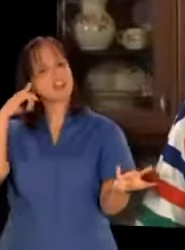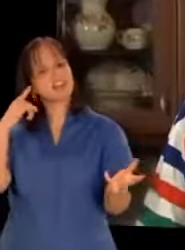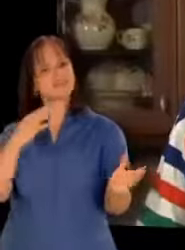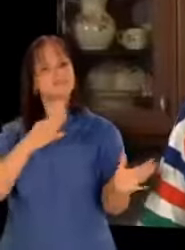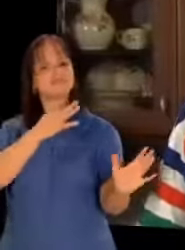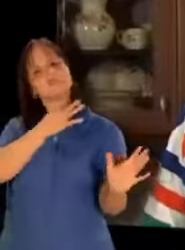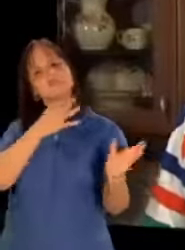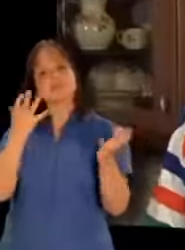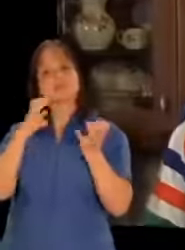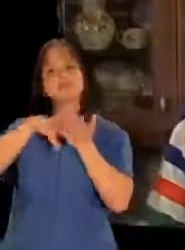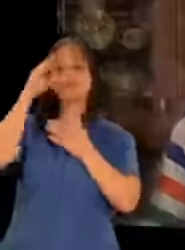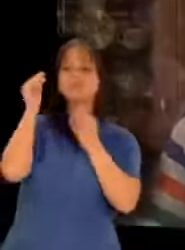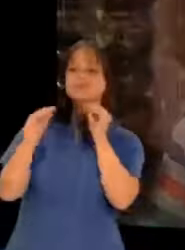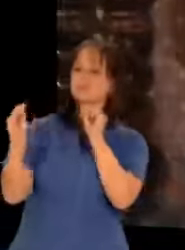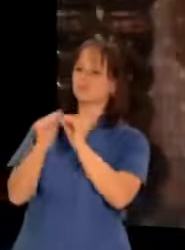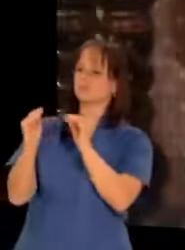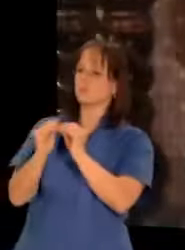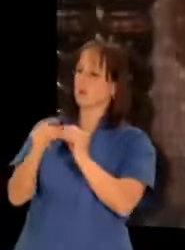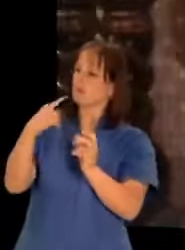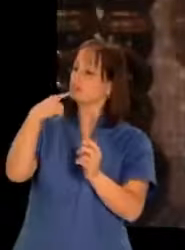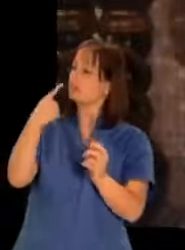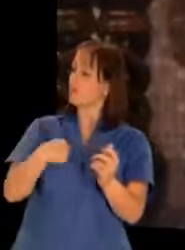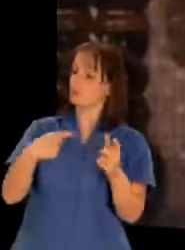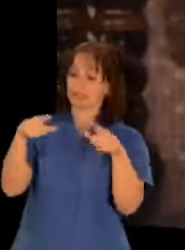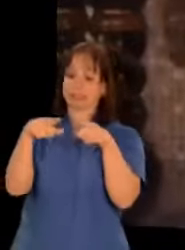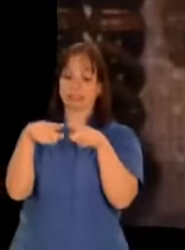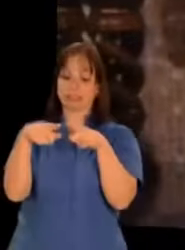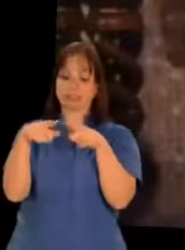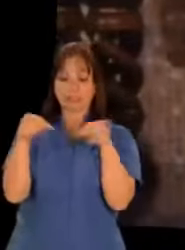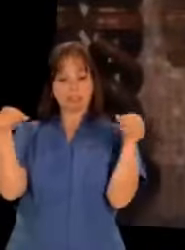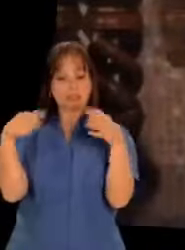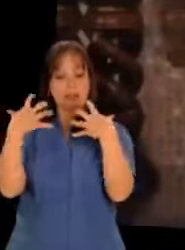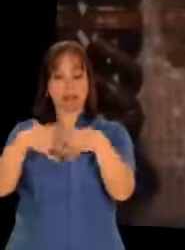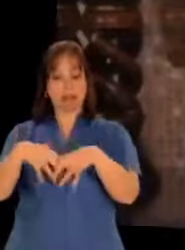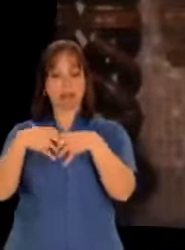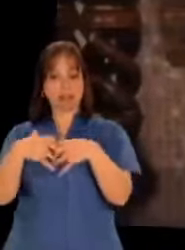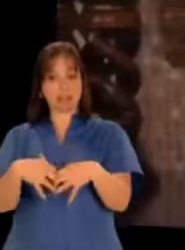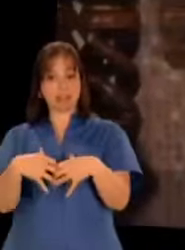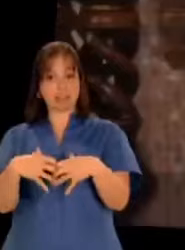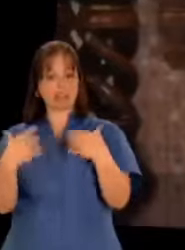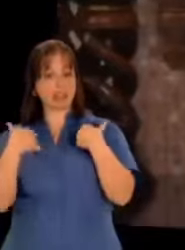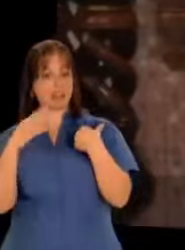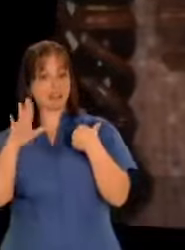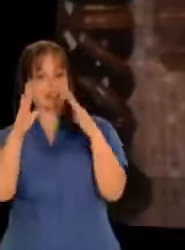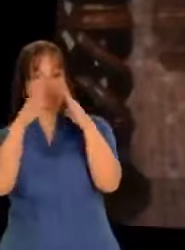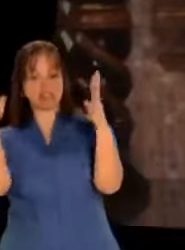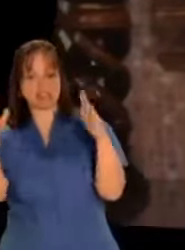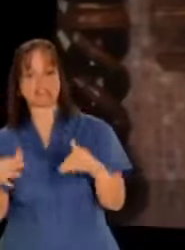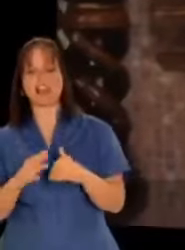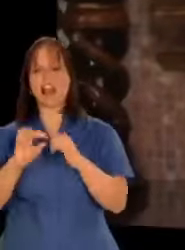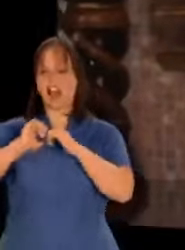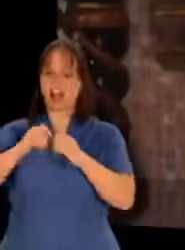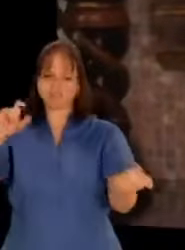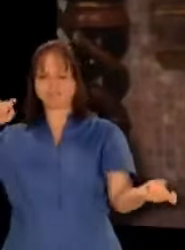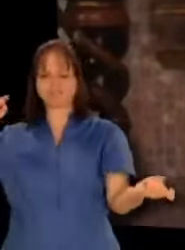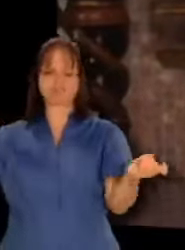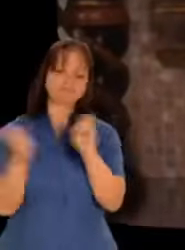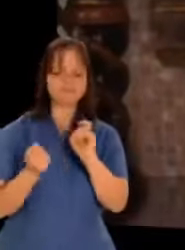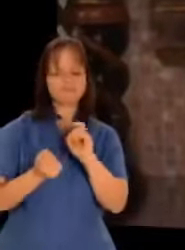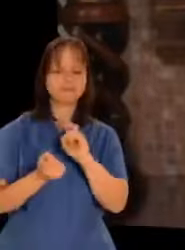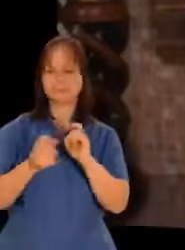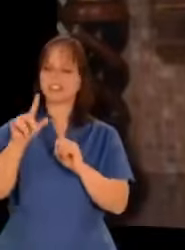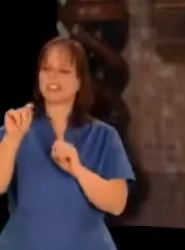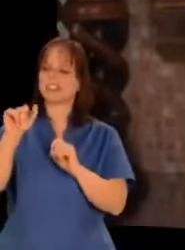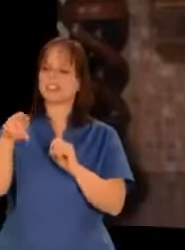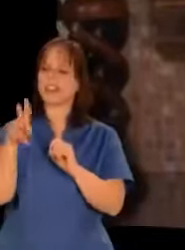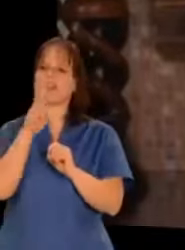curious. I wanted to learn more. He told me about a machine from Japan that he had at his house and how it could change my tap